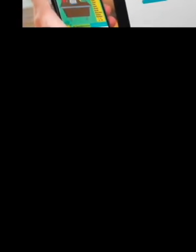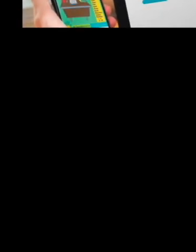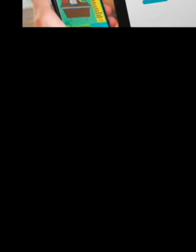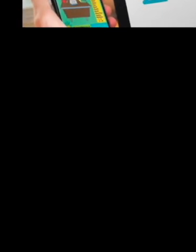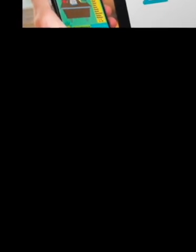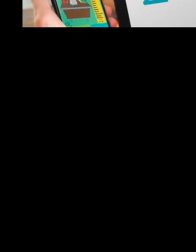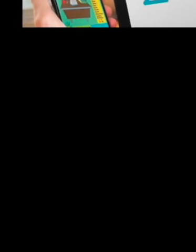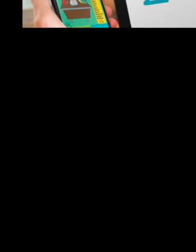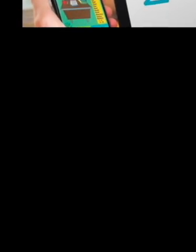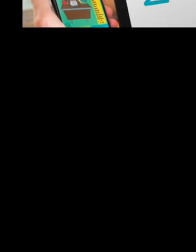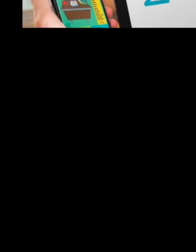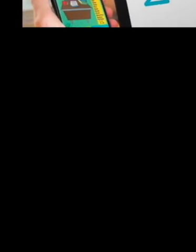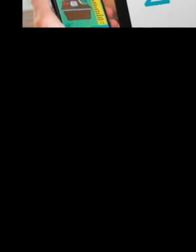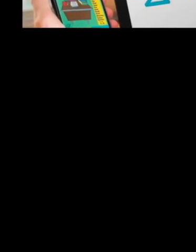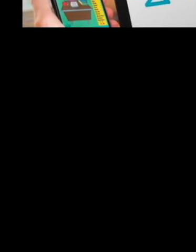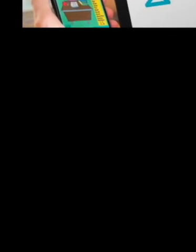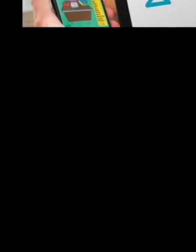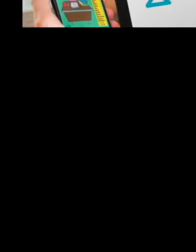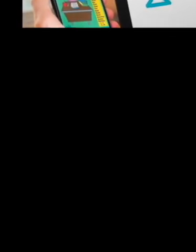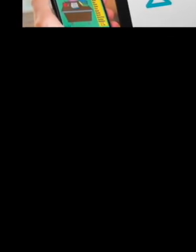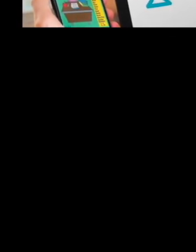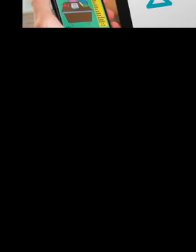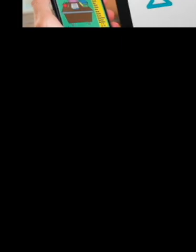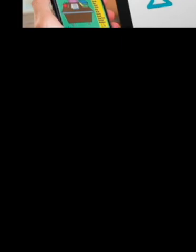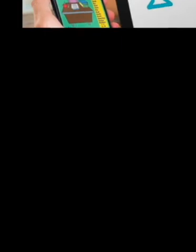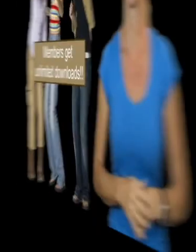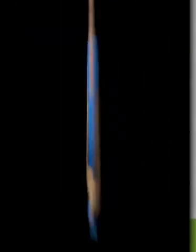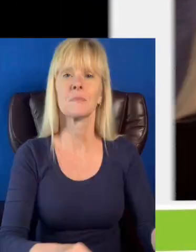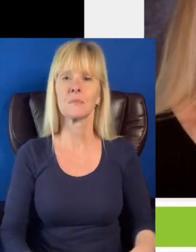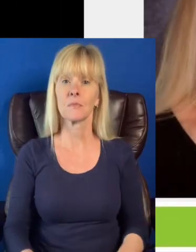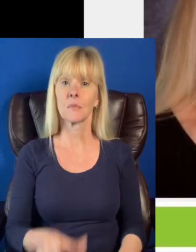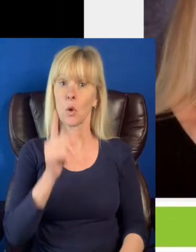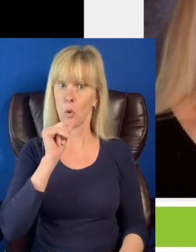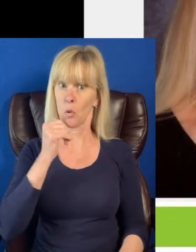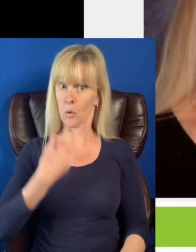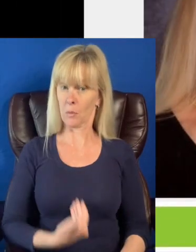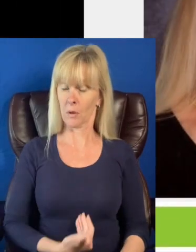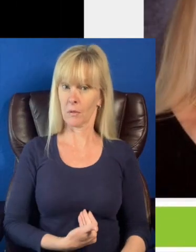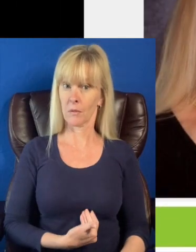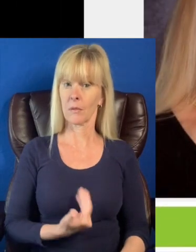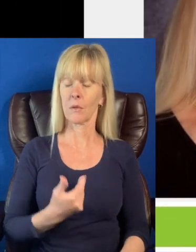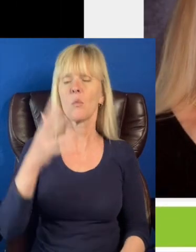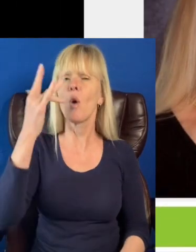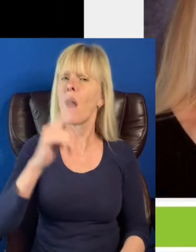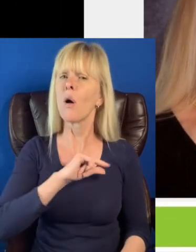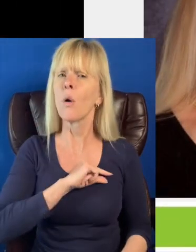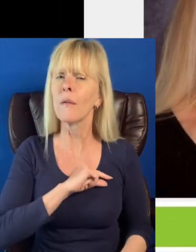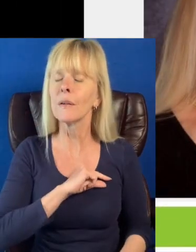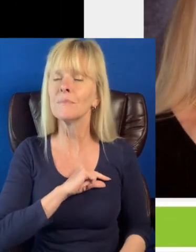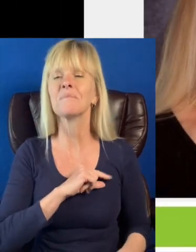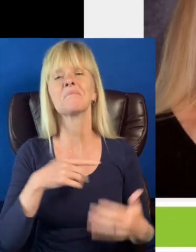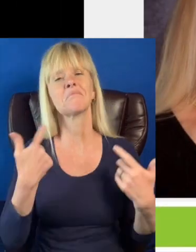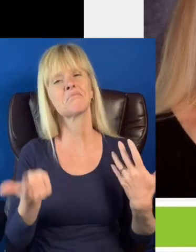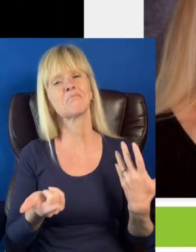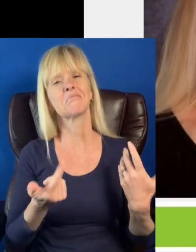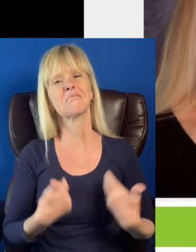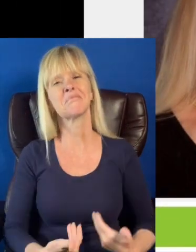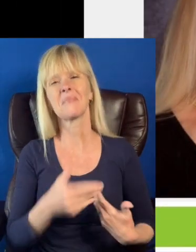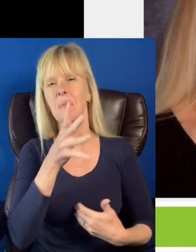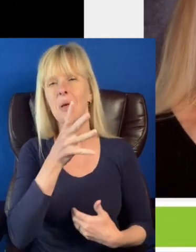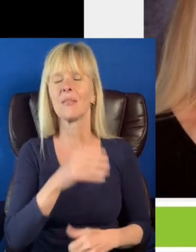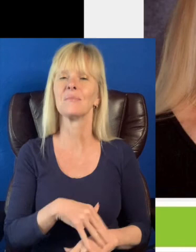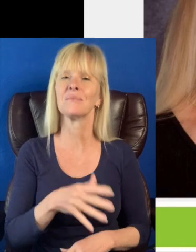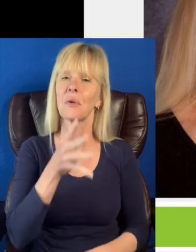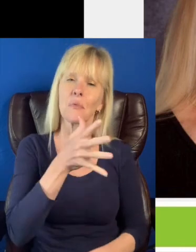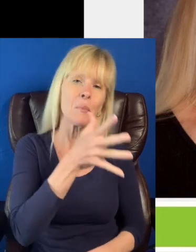you money, a winning solution. Who am I and why am I qualified? Well, first of all, I